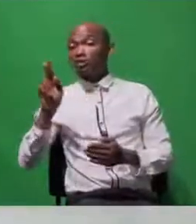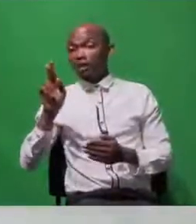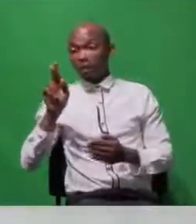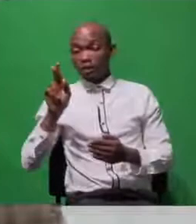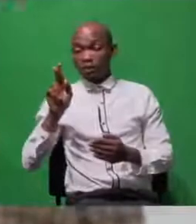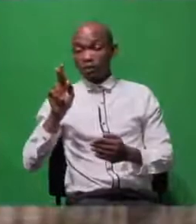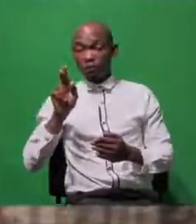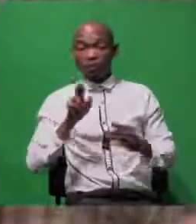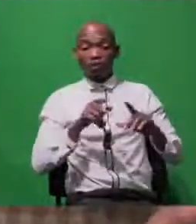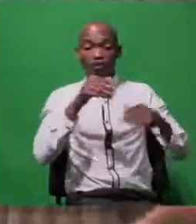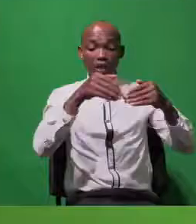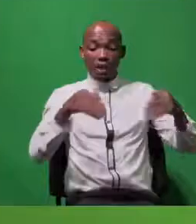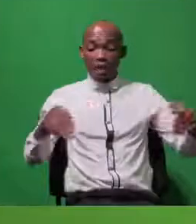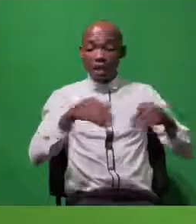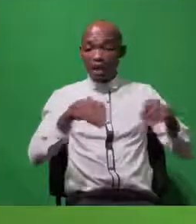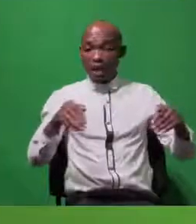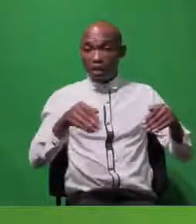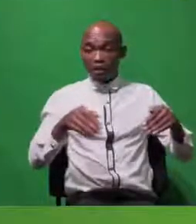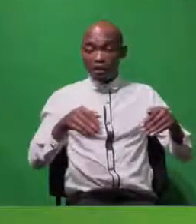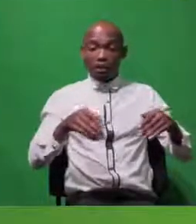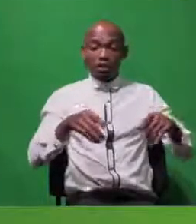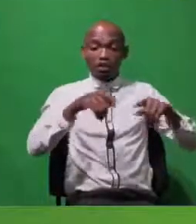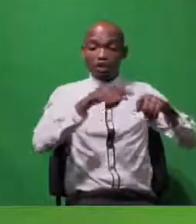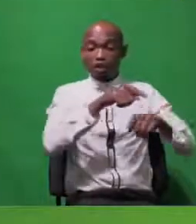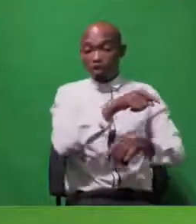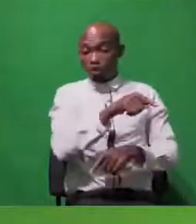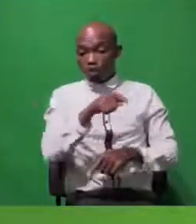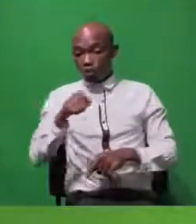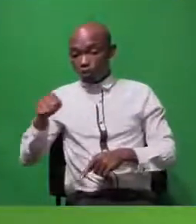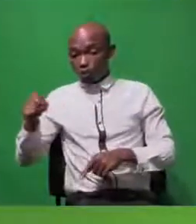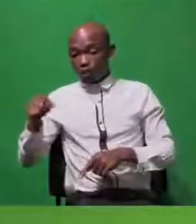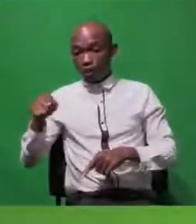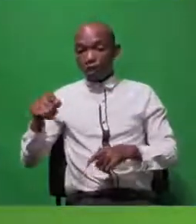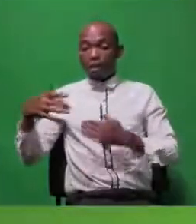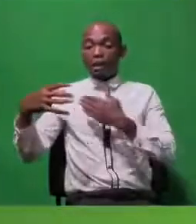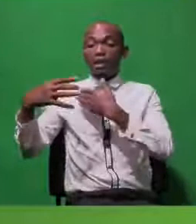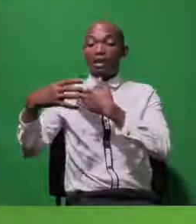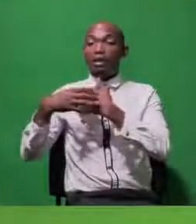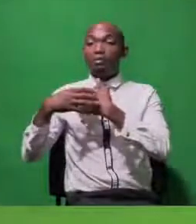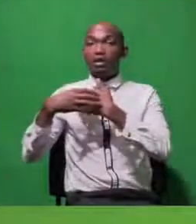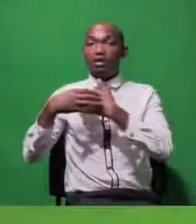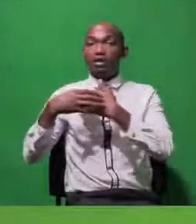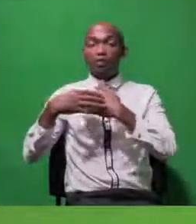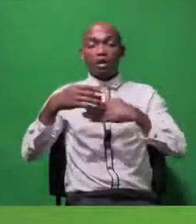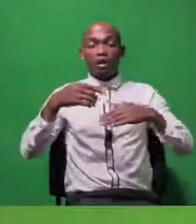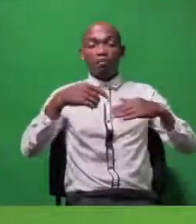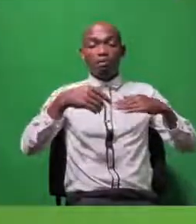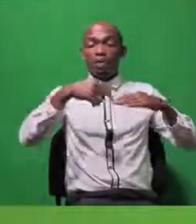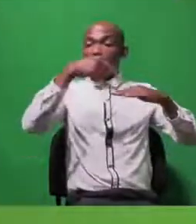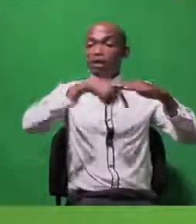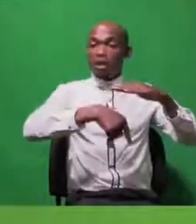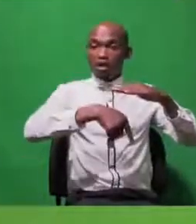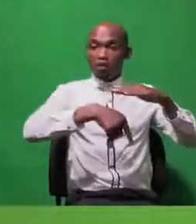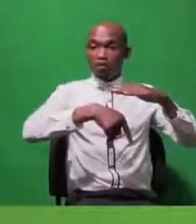line of reflection is horizontally, the image will be down. The other side, but